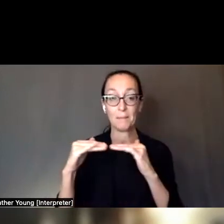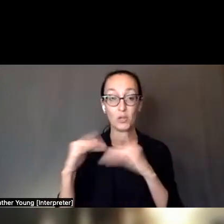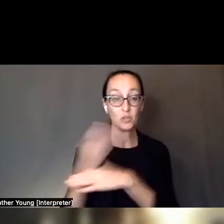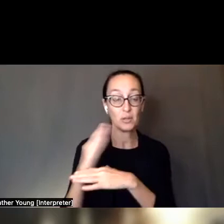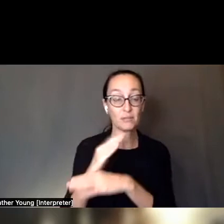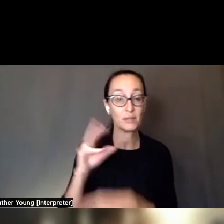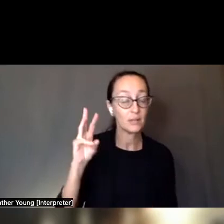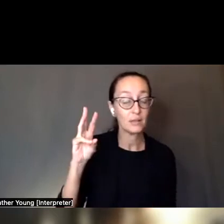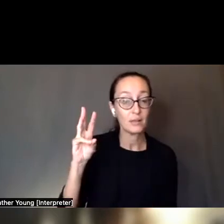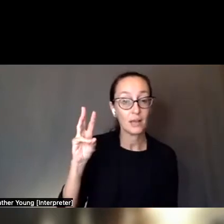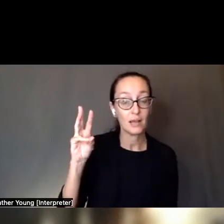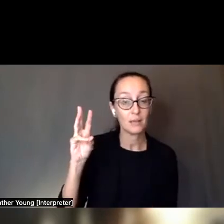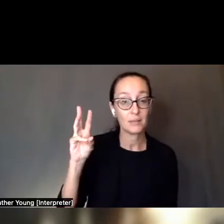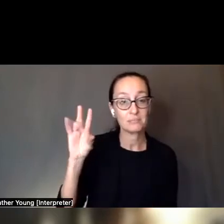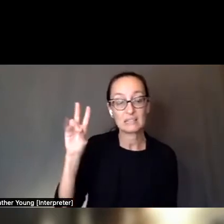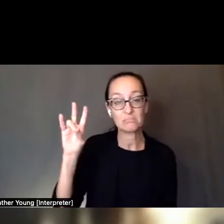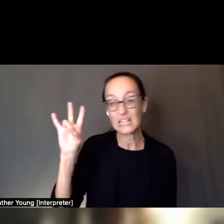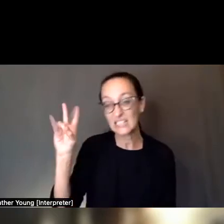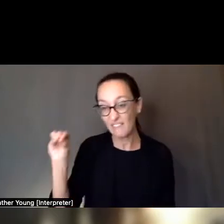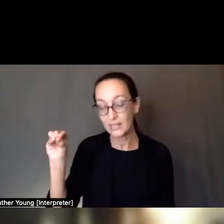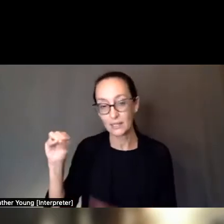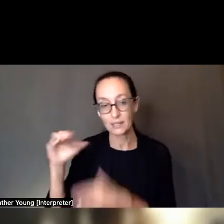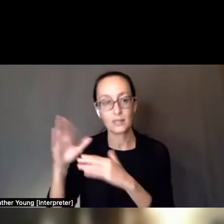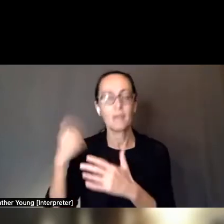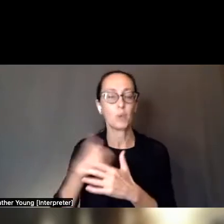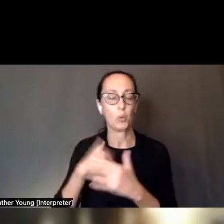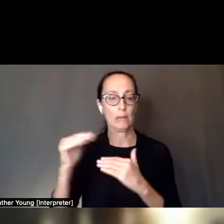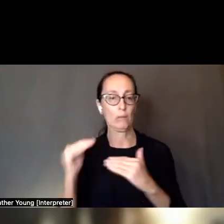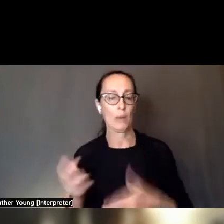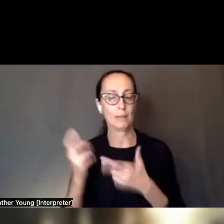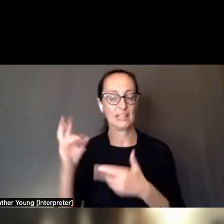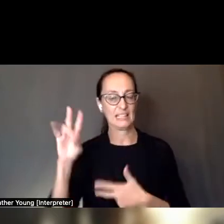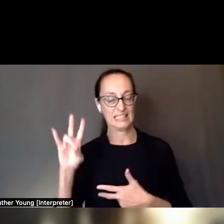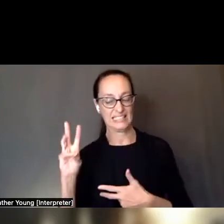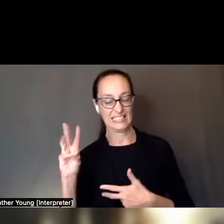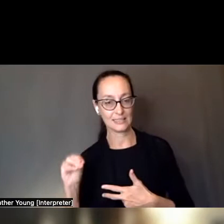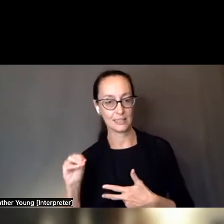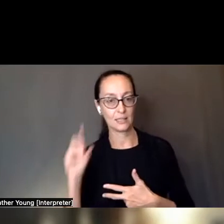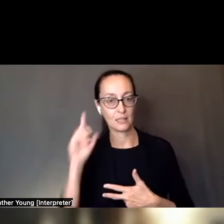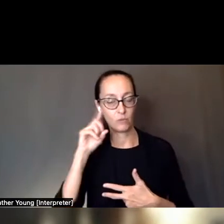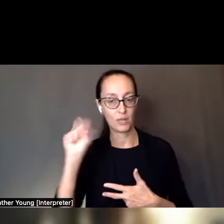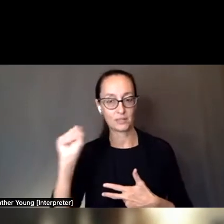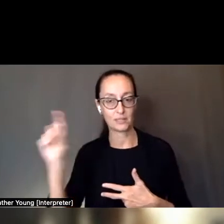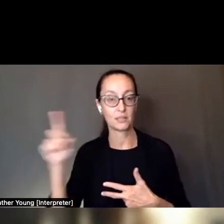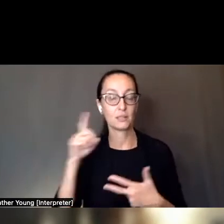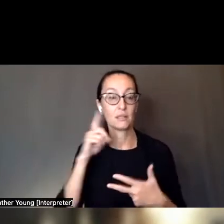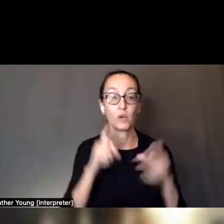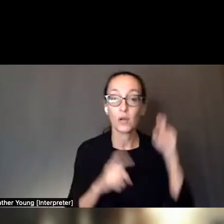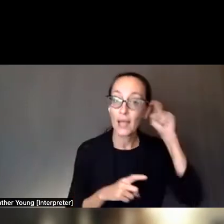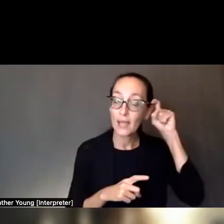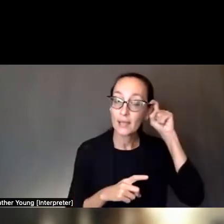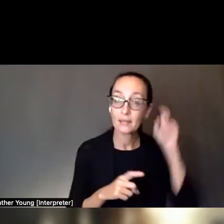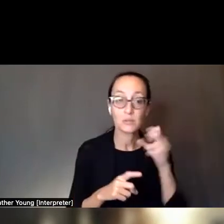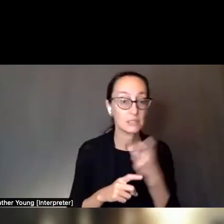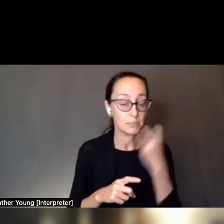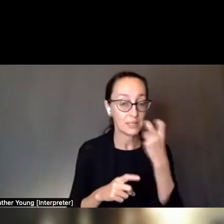70. For SSD, we're recommending 60, and aided speech of less